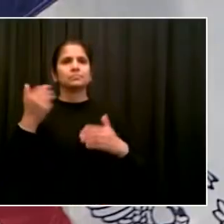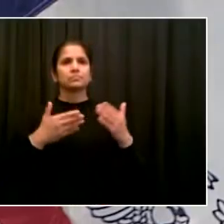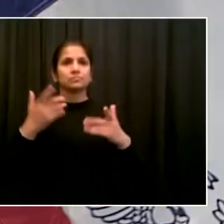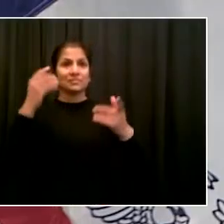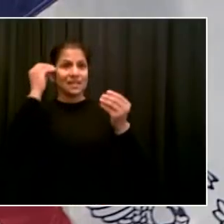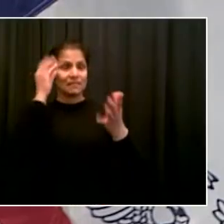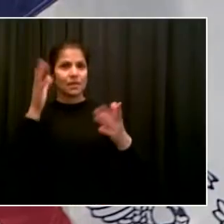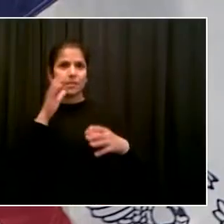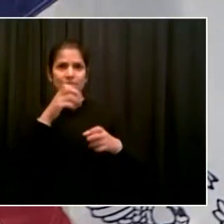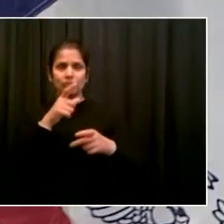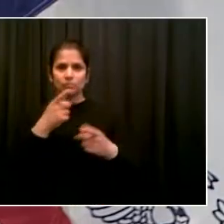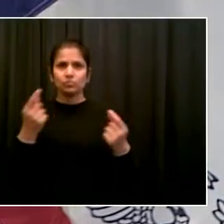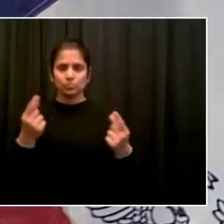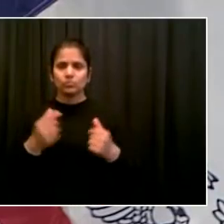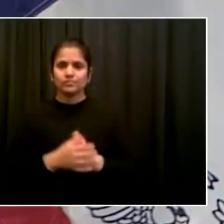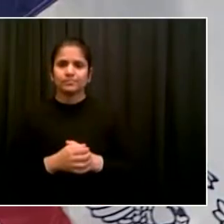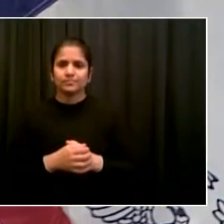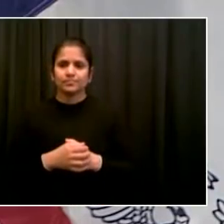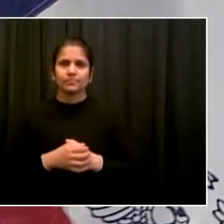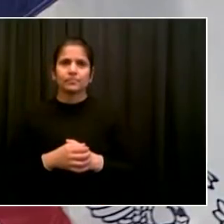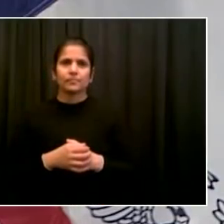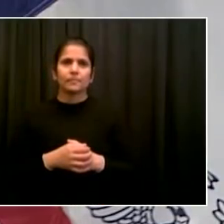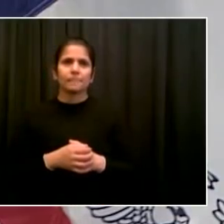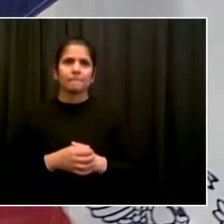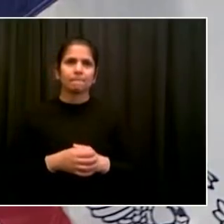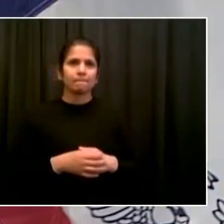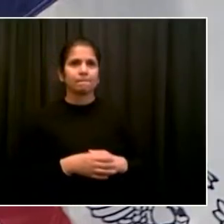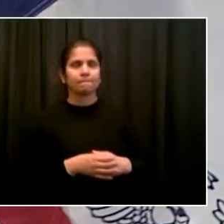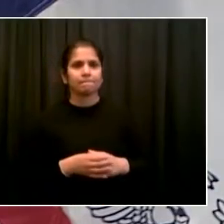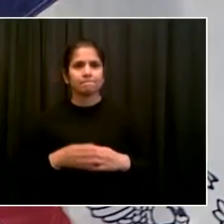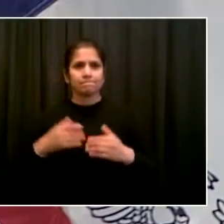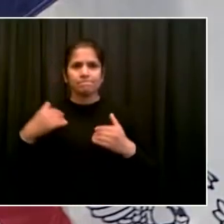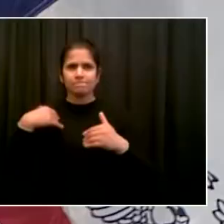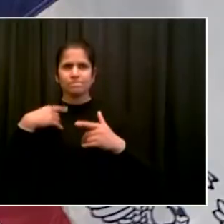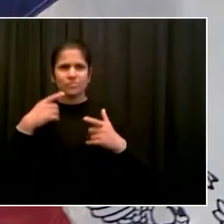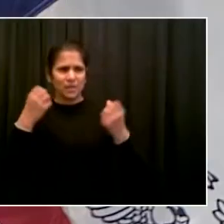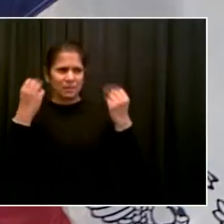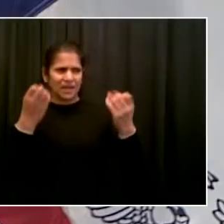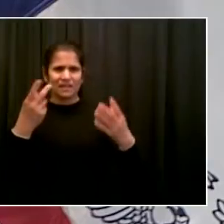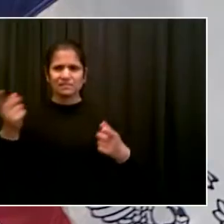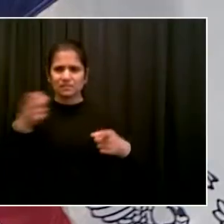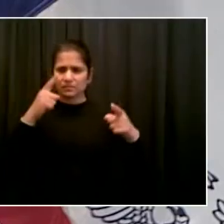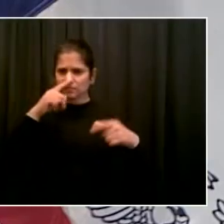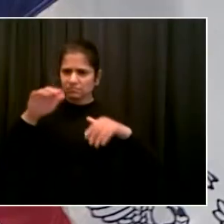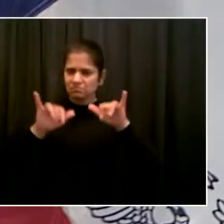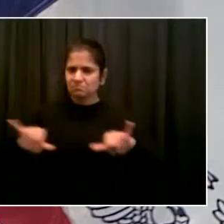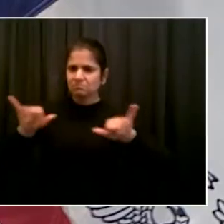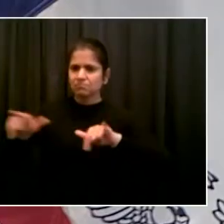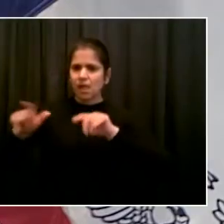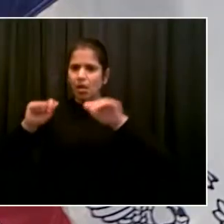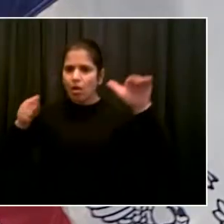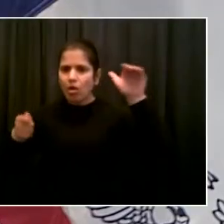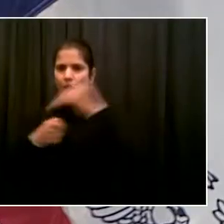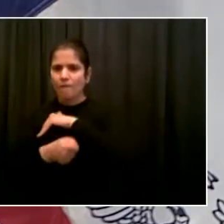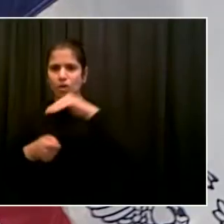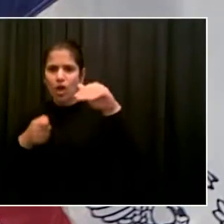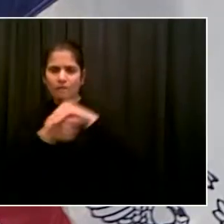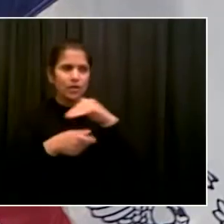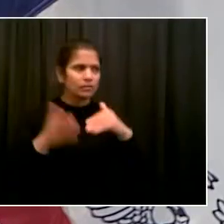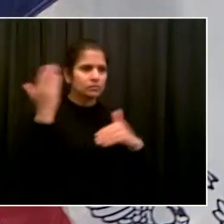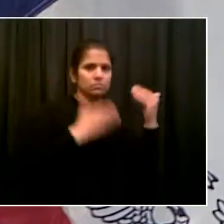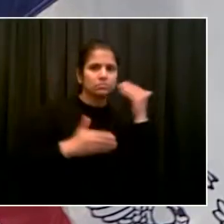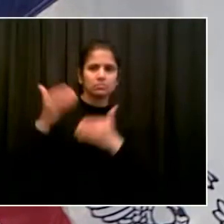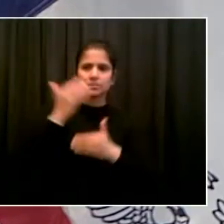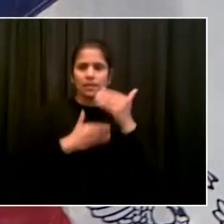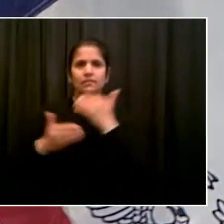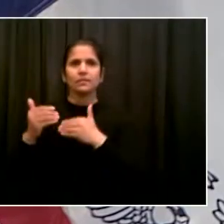unfortunately, what we're seeing here is a pattern of cover-up and a pattern of lies. It is unacceptable. The governor must